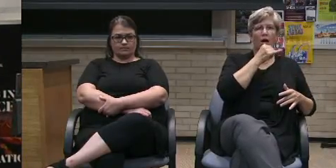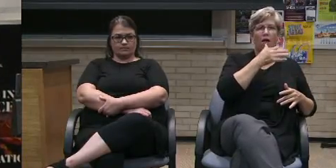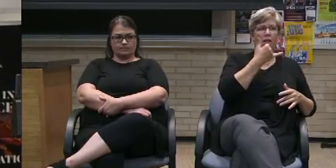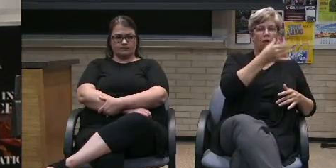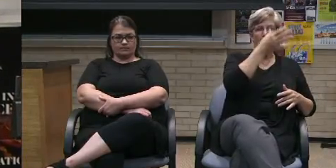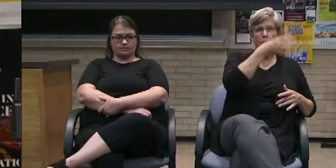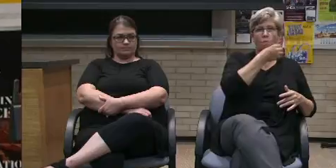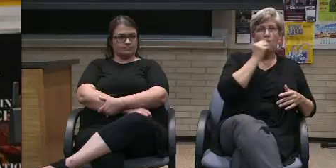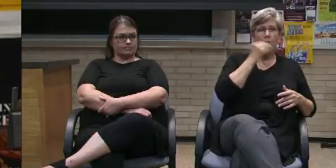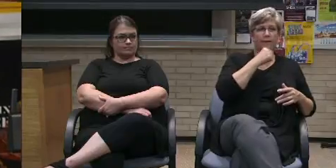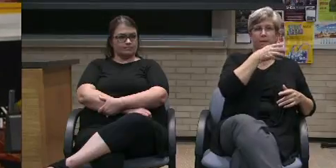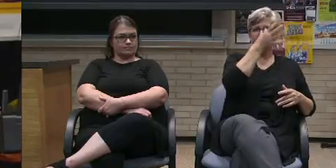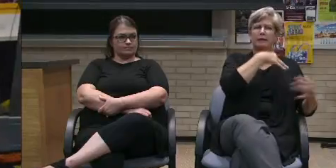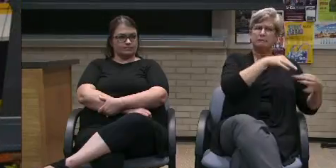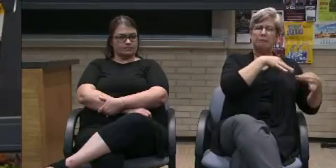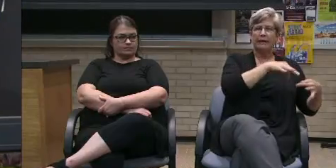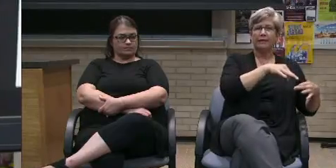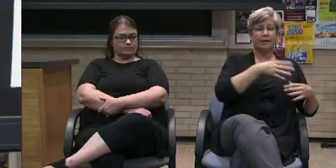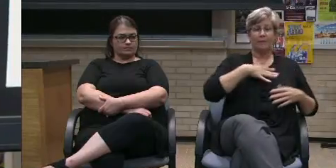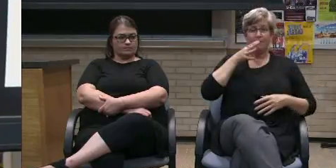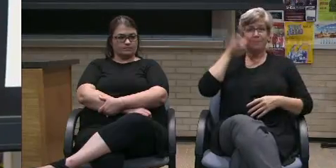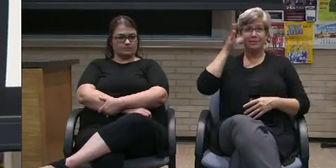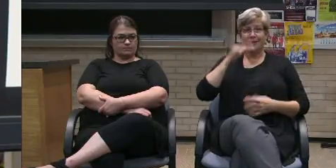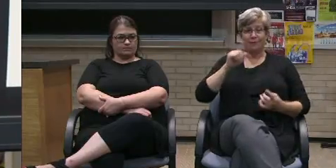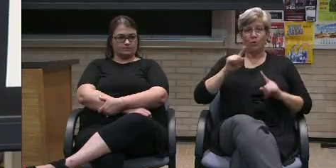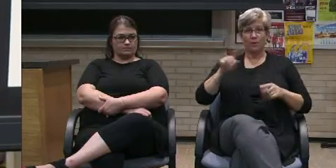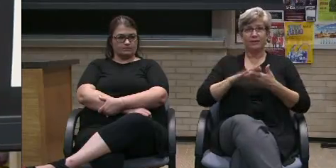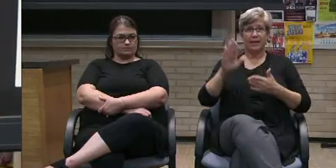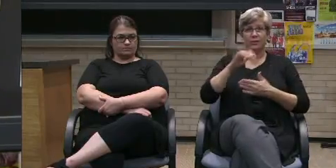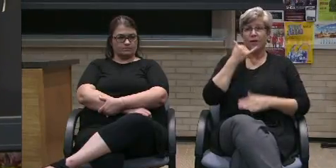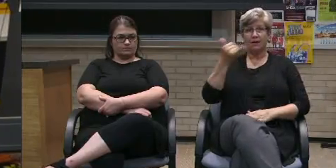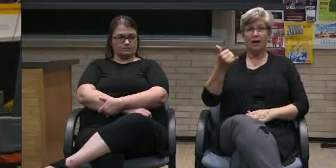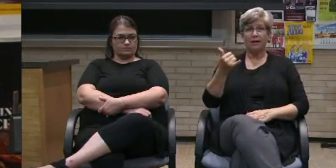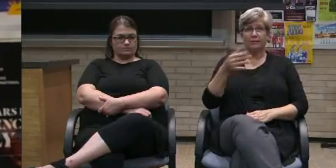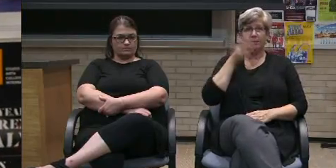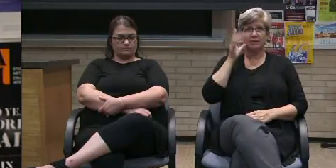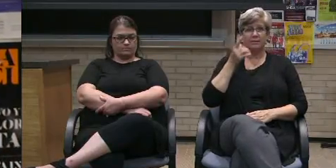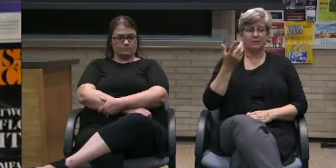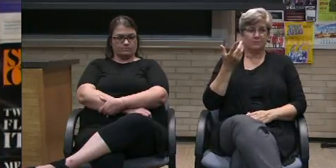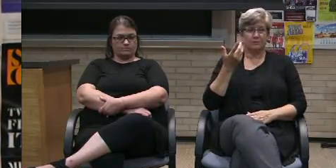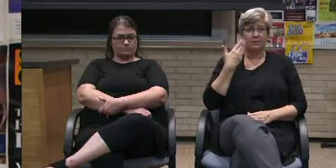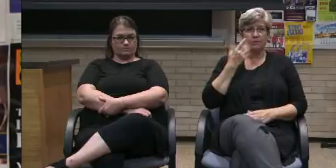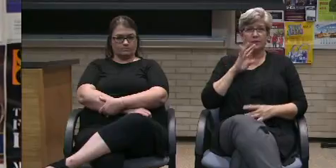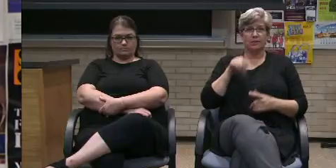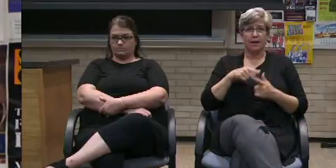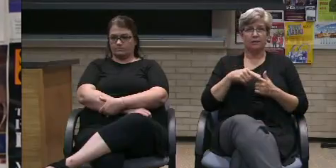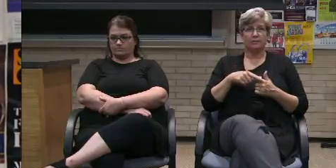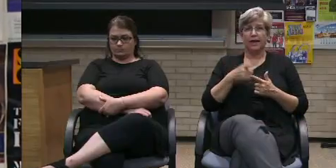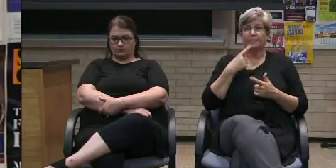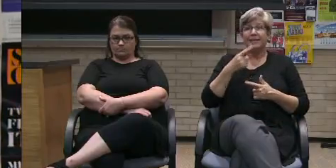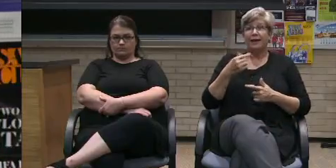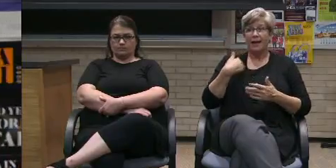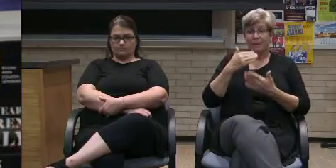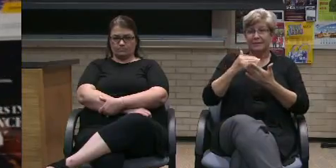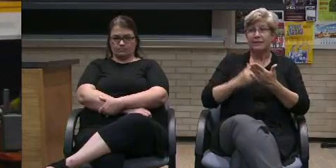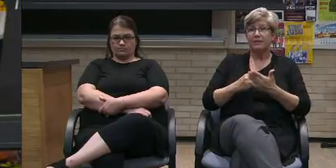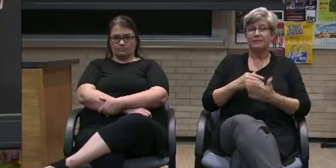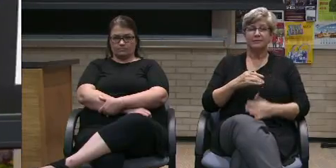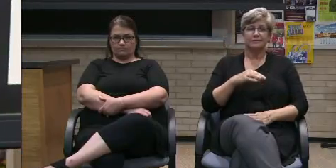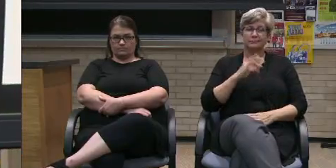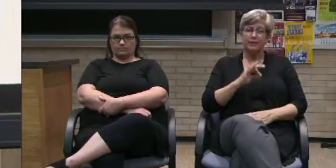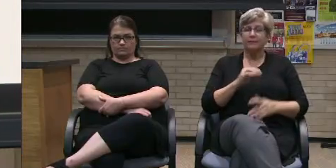what? No clue. No idea of what I should do with the syllabus. That's nice. No clue. And so how can we help